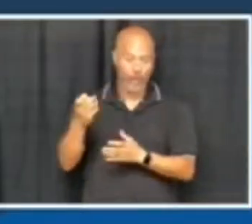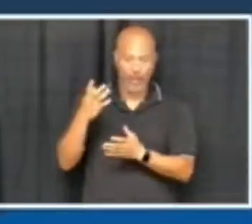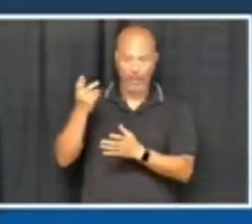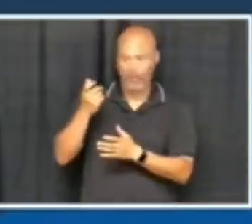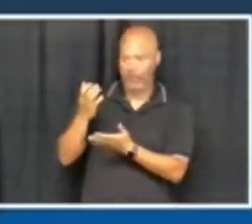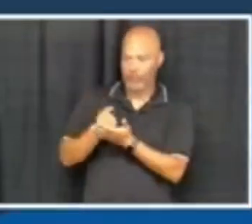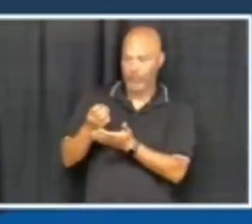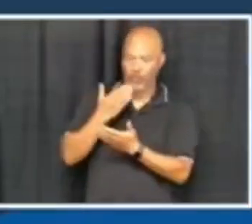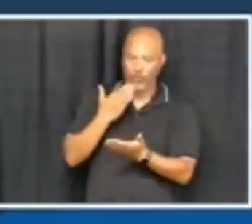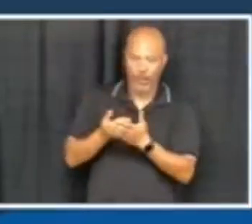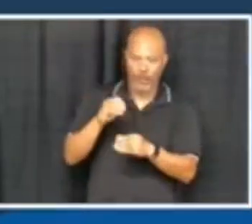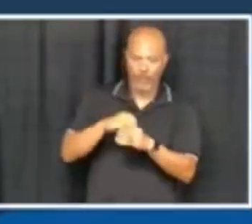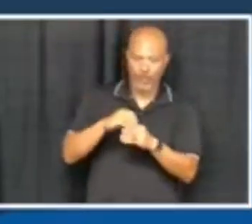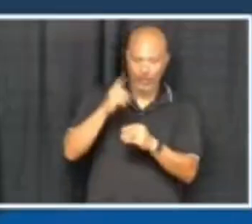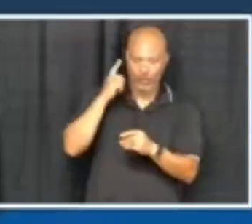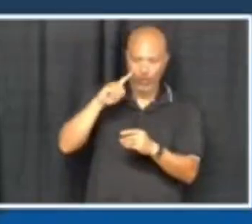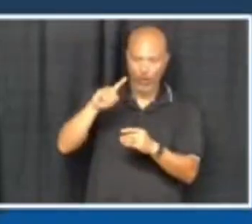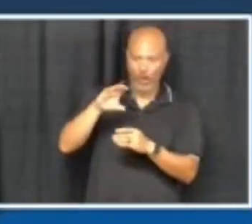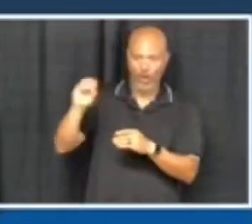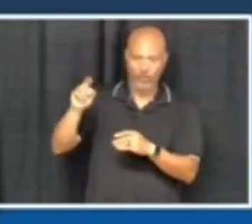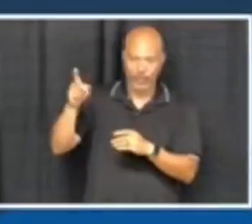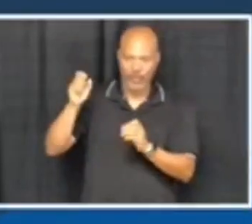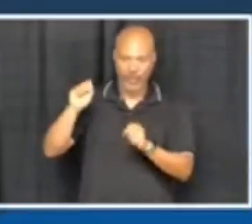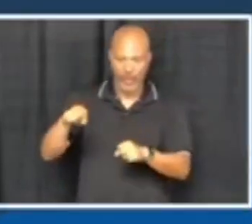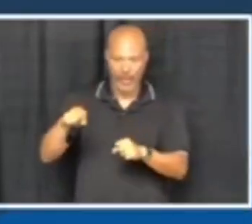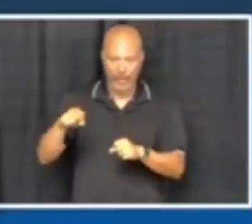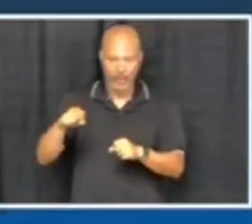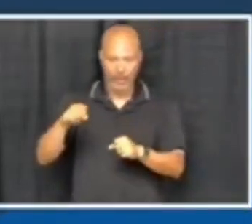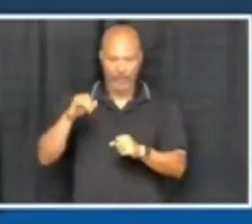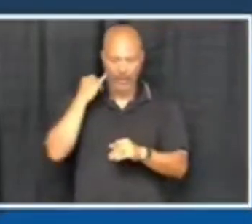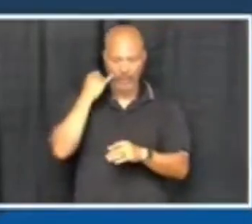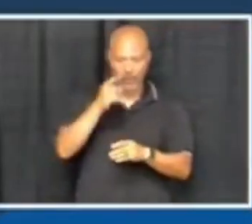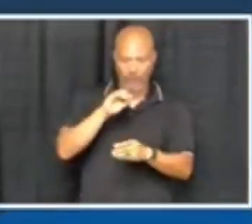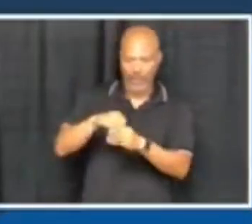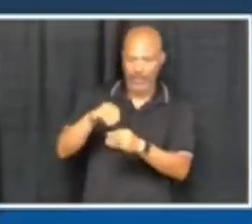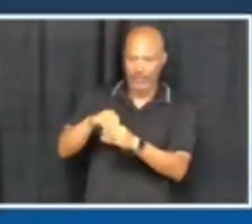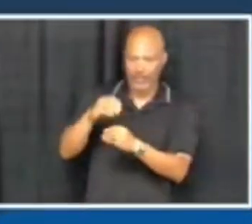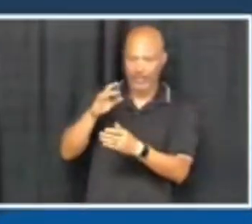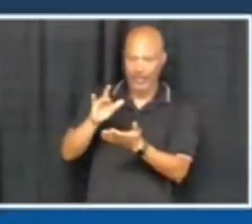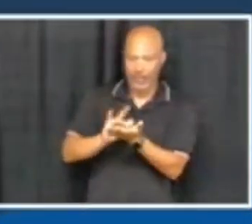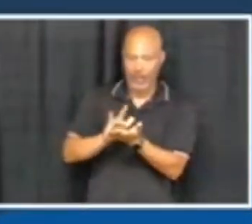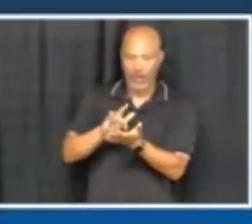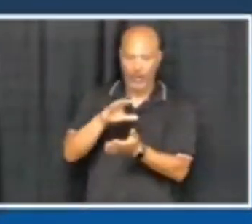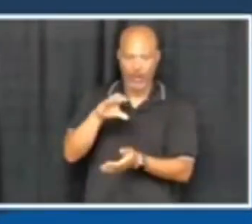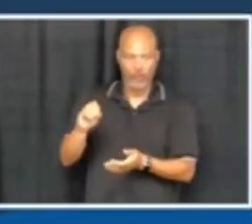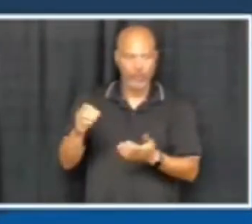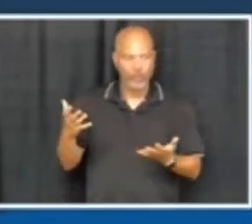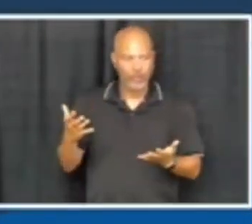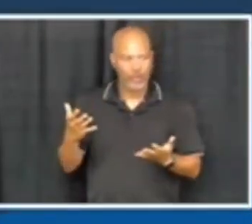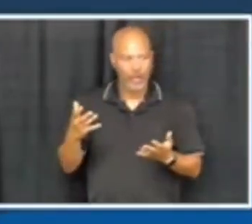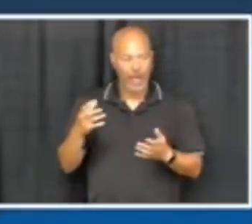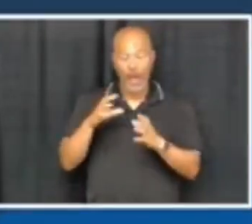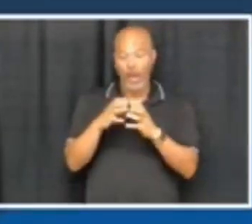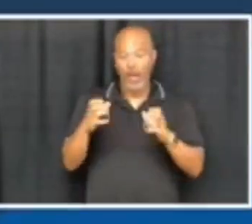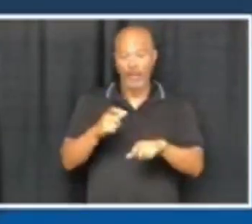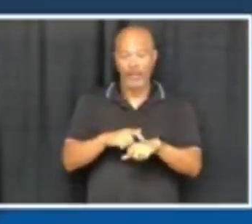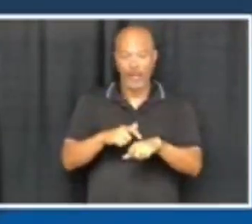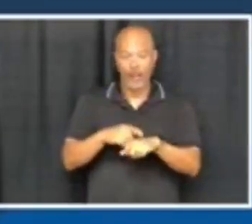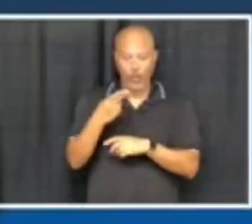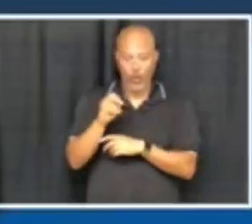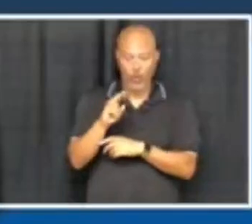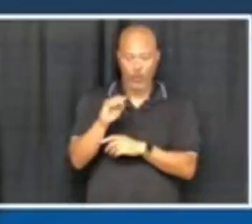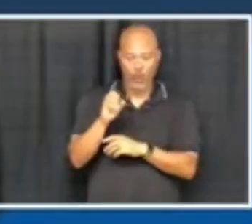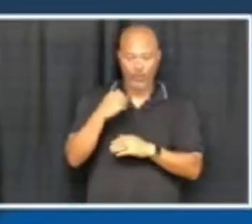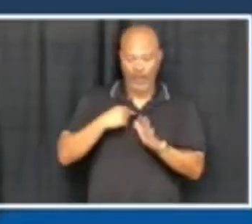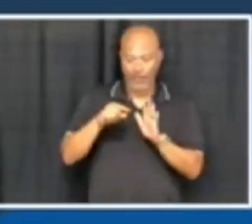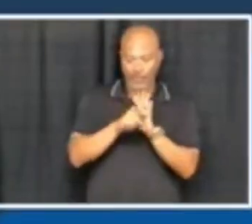It's a good investment, I guess, if you invest in medical companies, but it's lifelong medical patients. A lot of times the hormones, they have negative